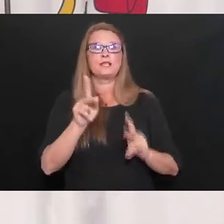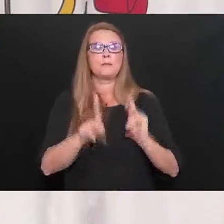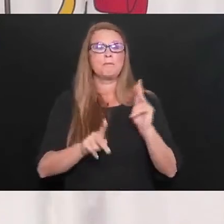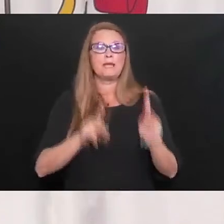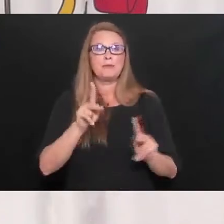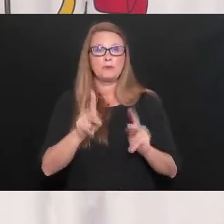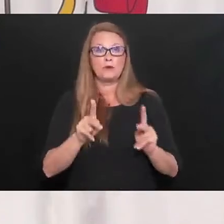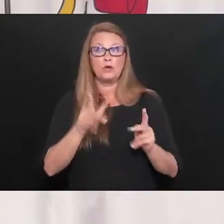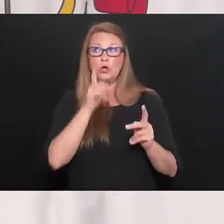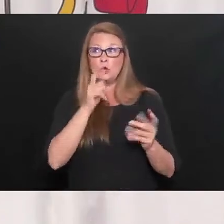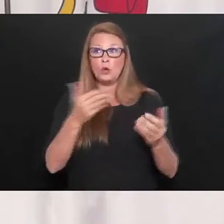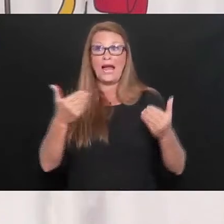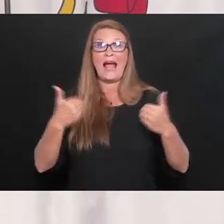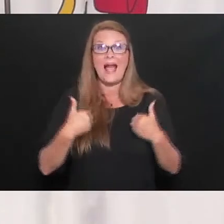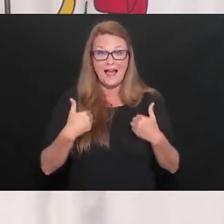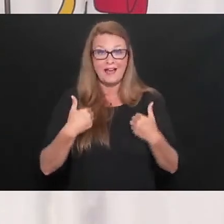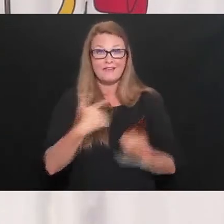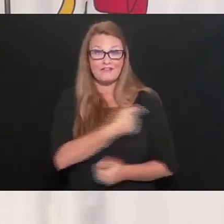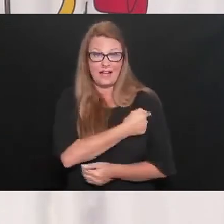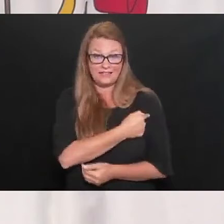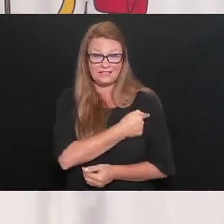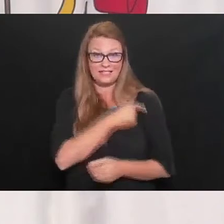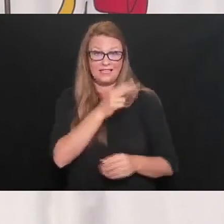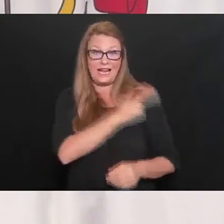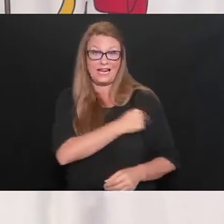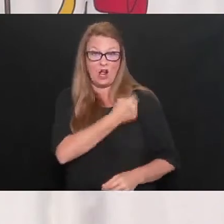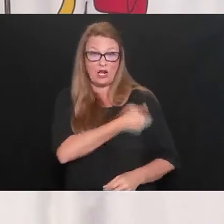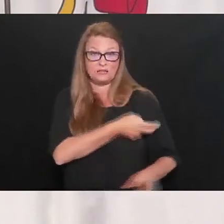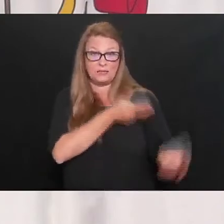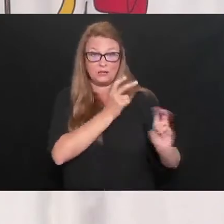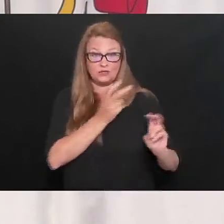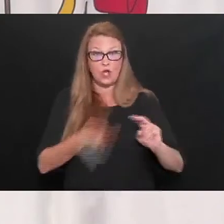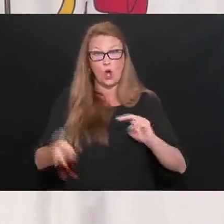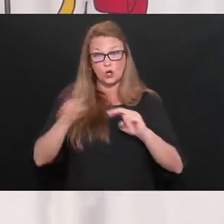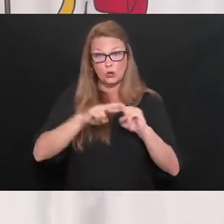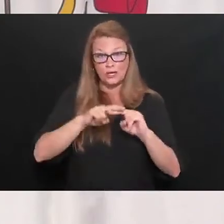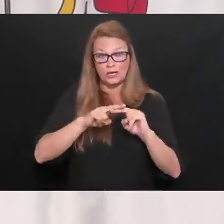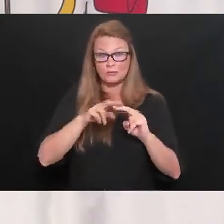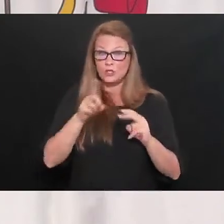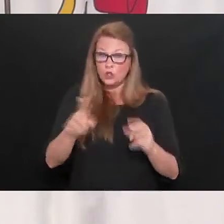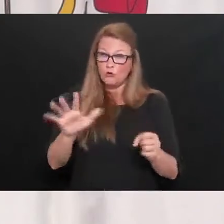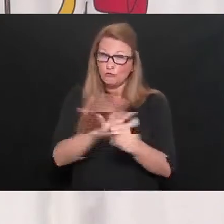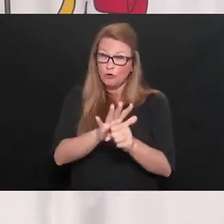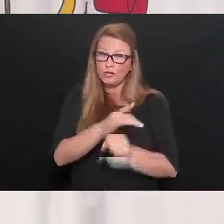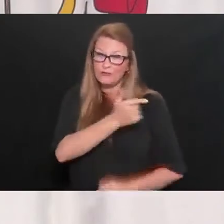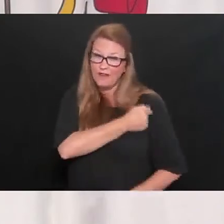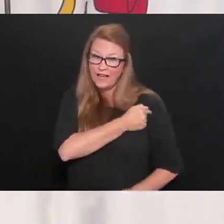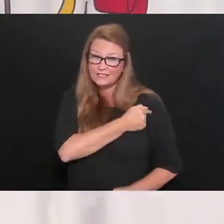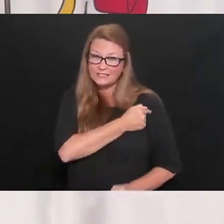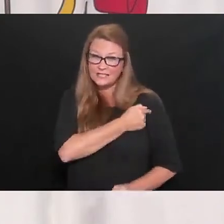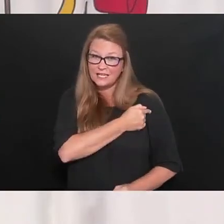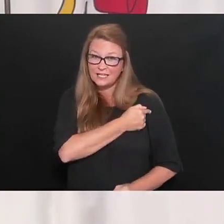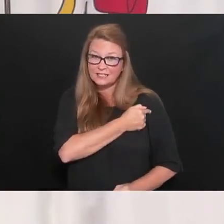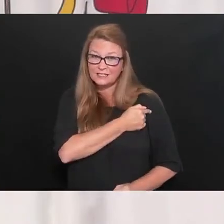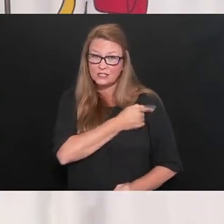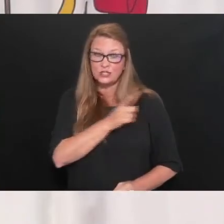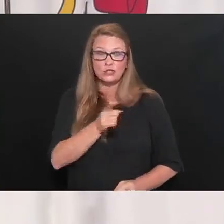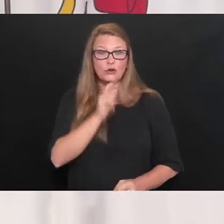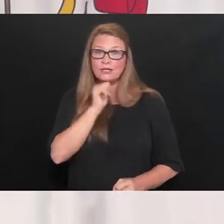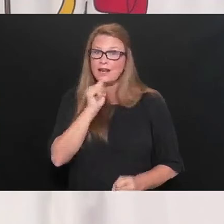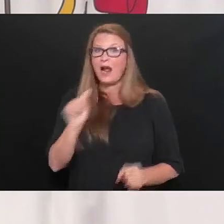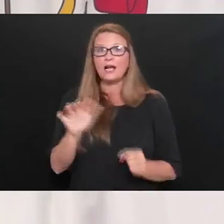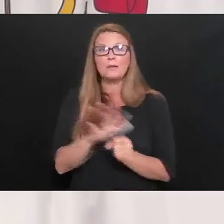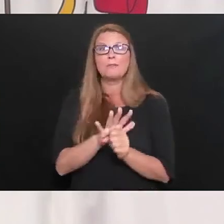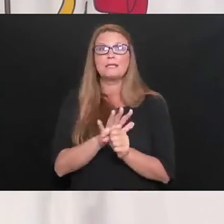that are vaccinated in the hospitals today are going up. So if you're fully vaccinated, you're not completely protected,